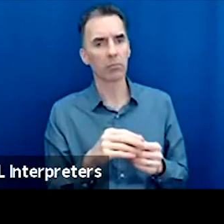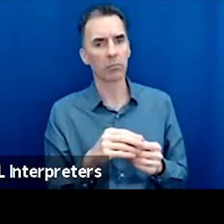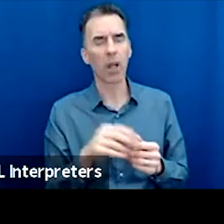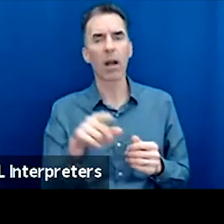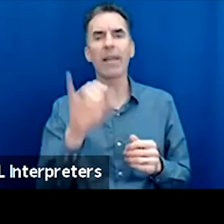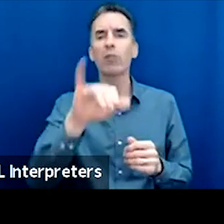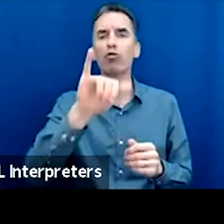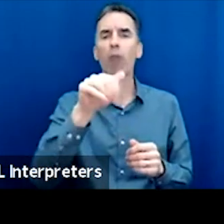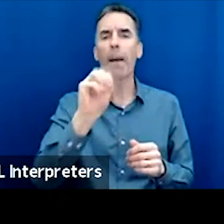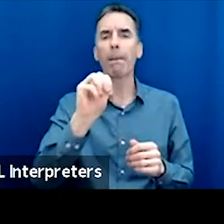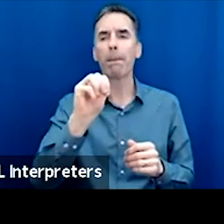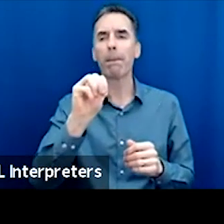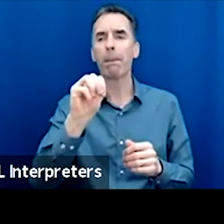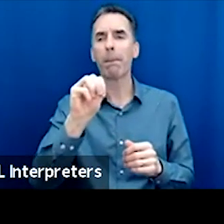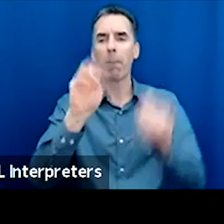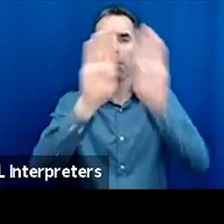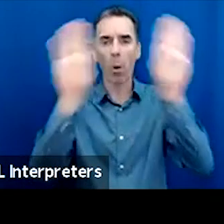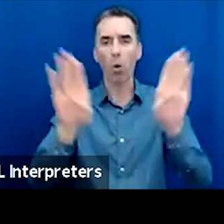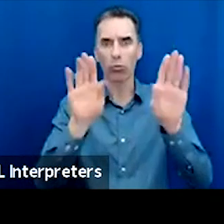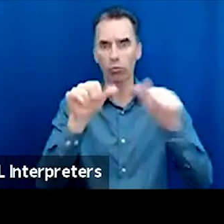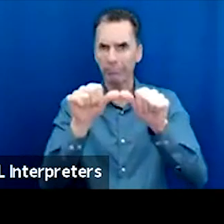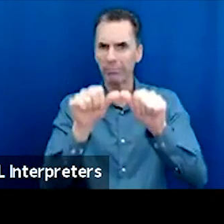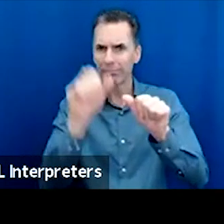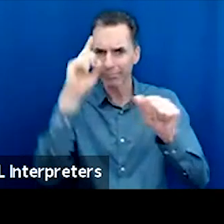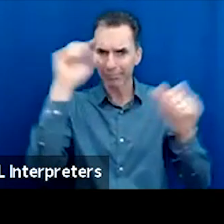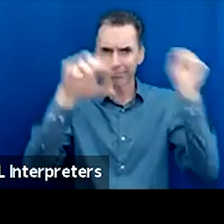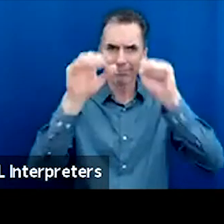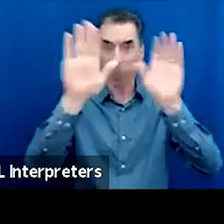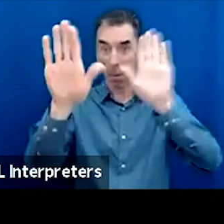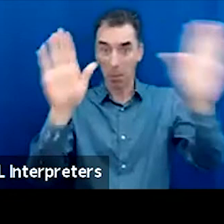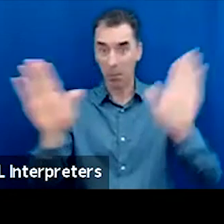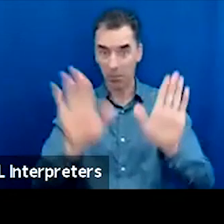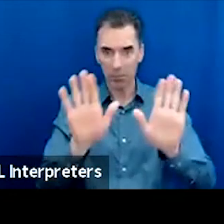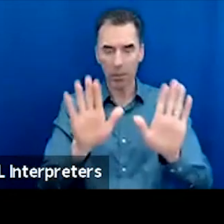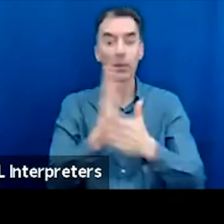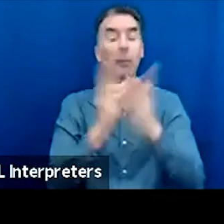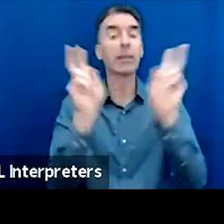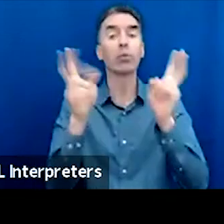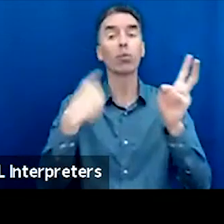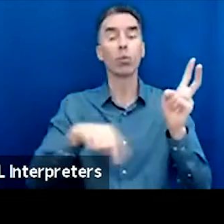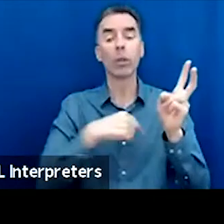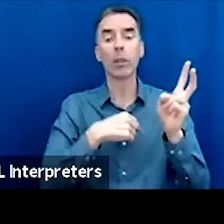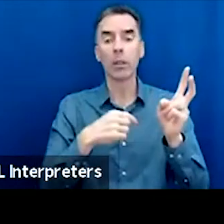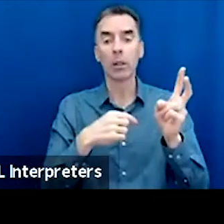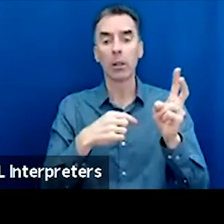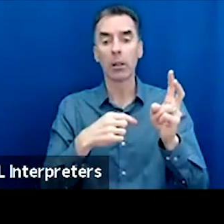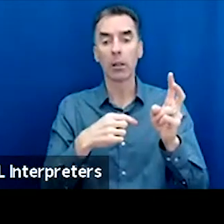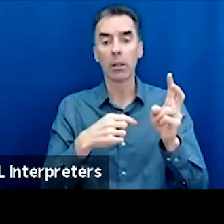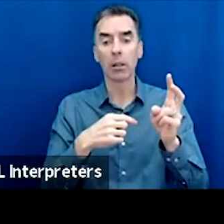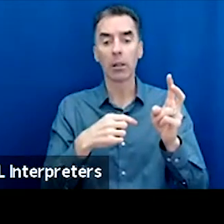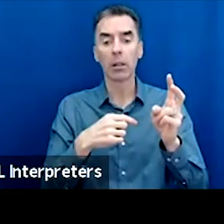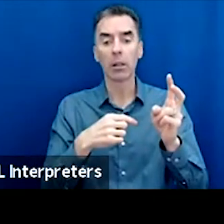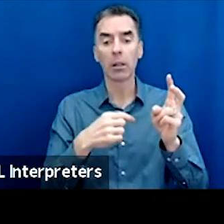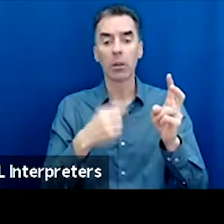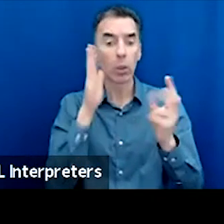but certainly questions that we're looking into currently. Look for your email updates from your union.